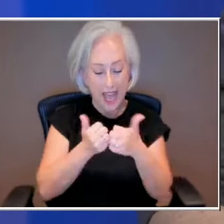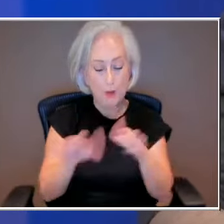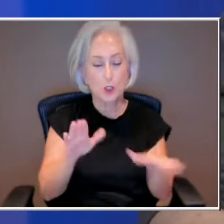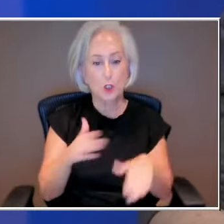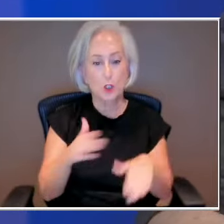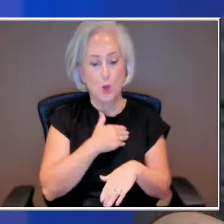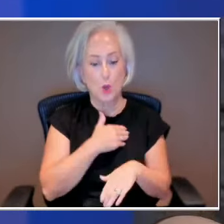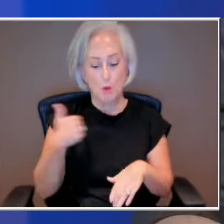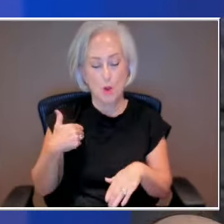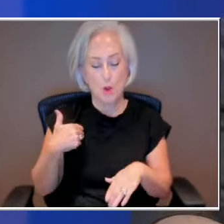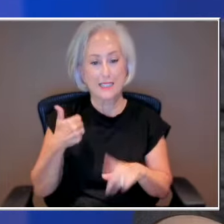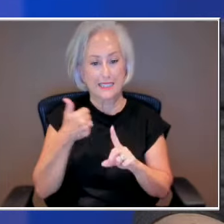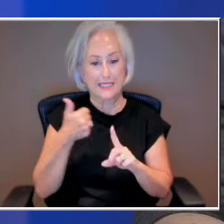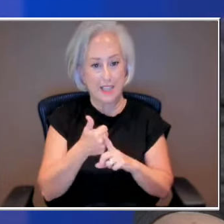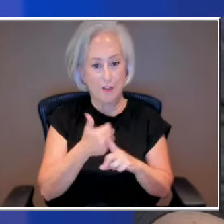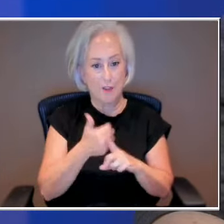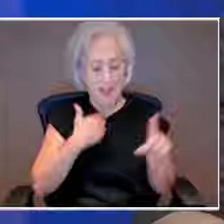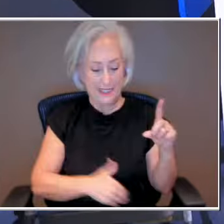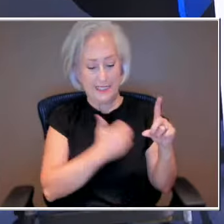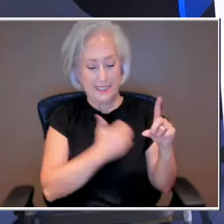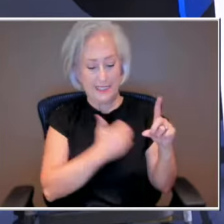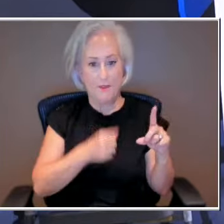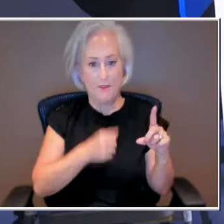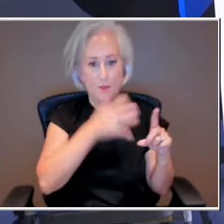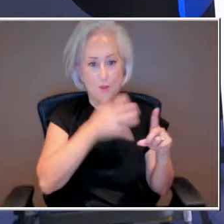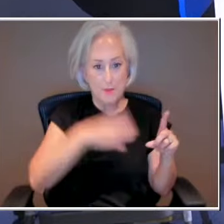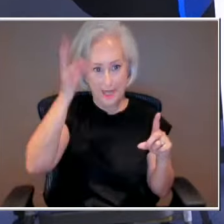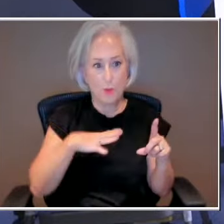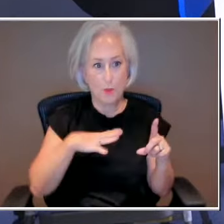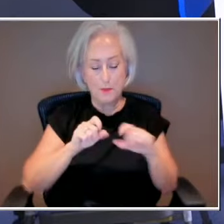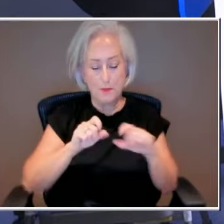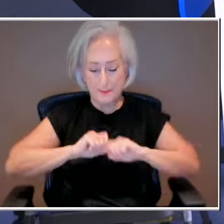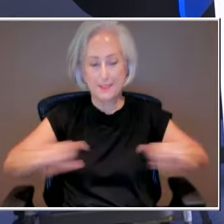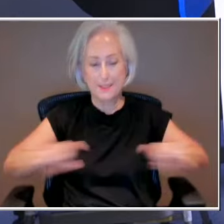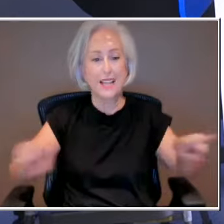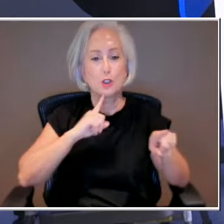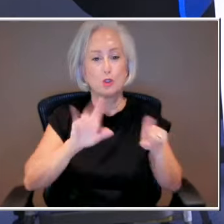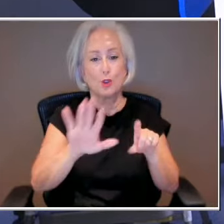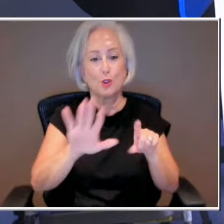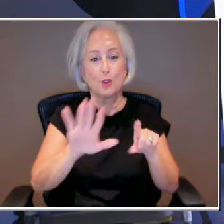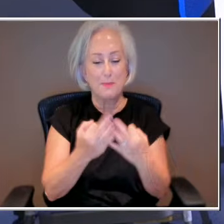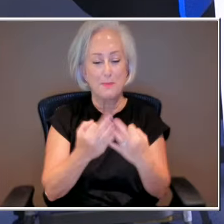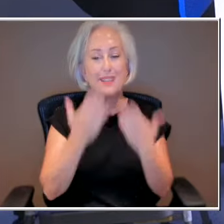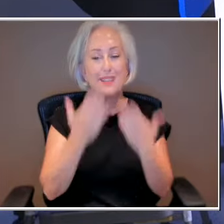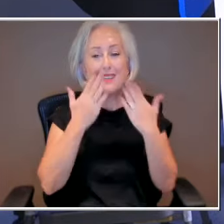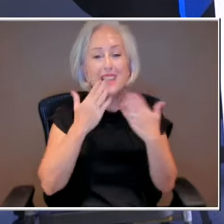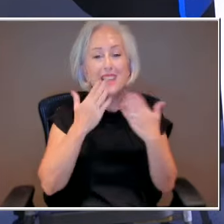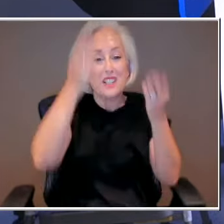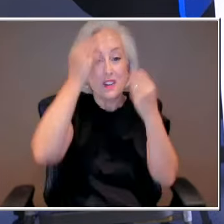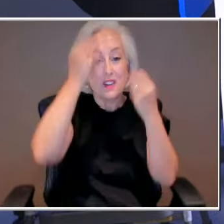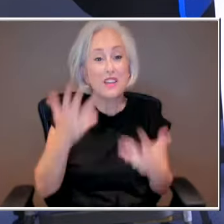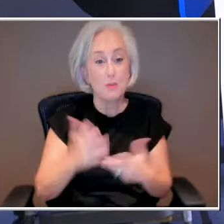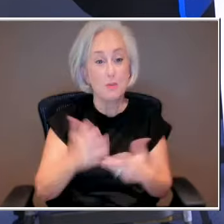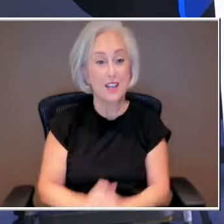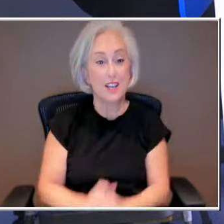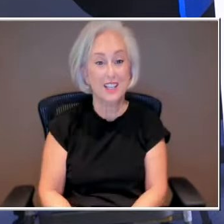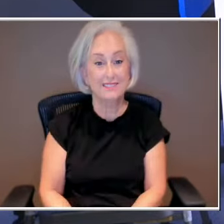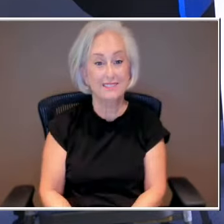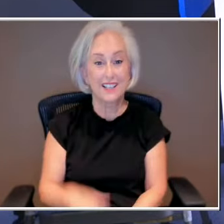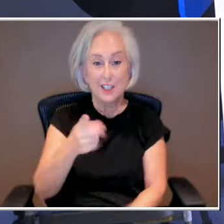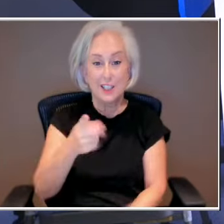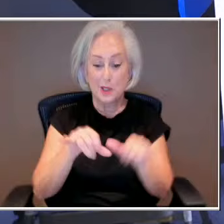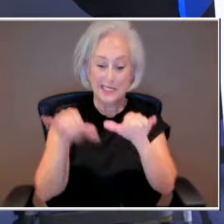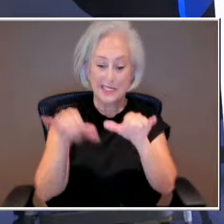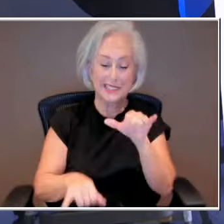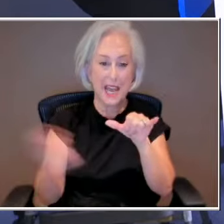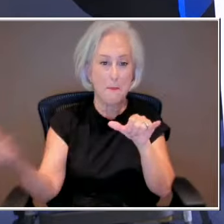cards, send them to family members. All right. Thank you so much for all your information. And you said you're sticking around. You're going to come back? Oh, yeah. Oh,